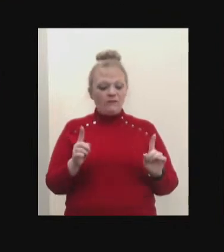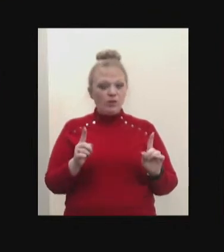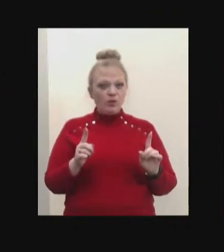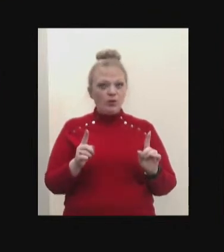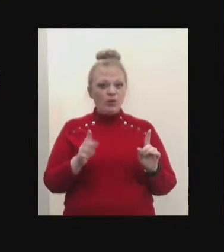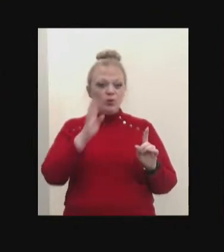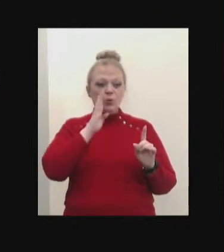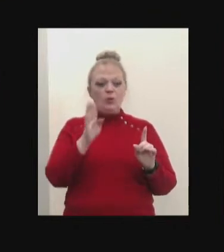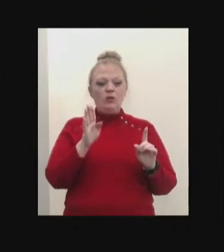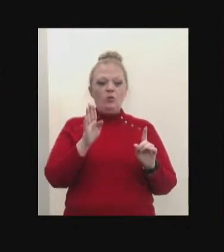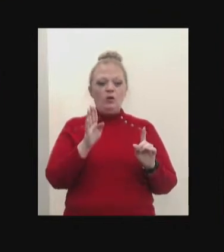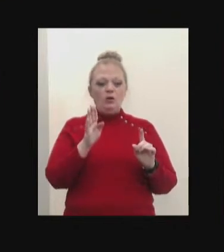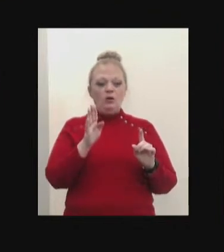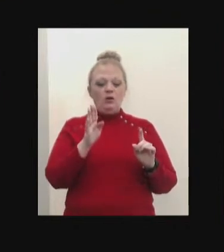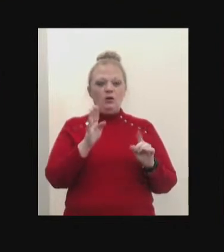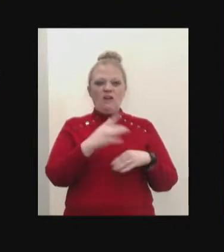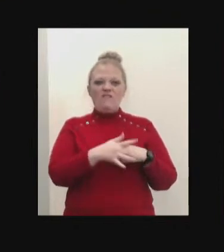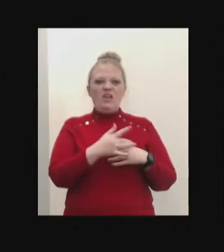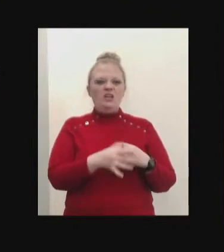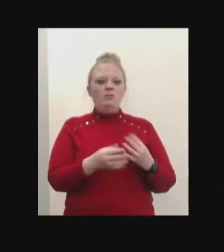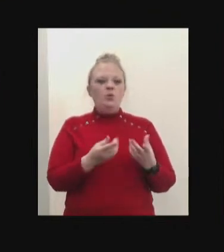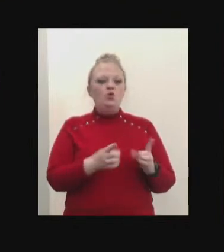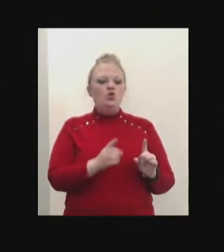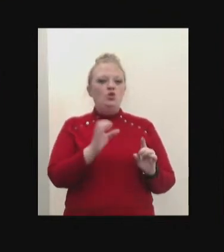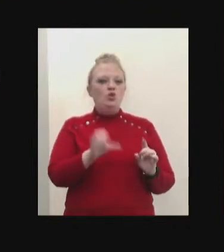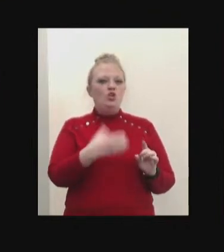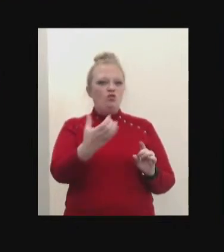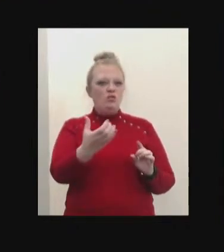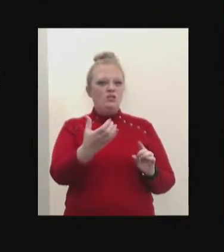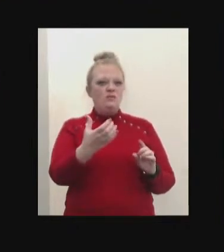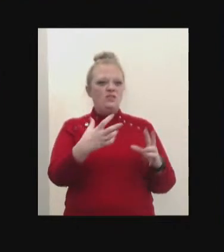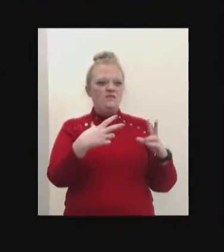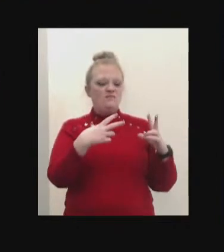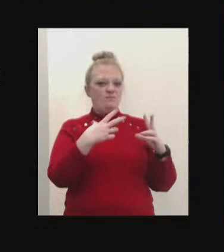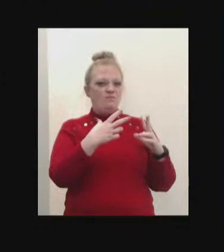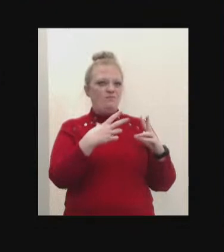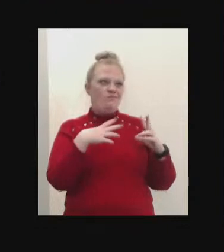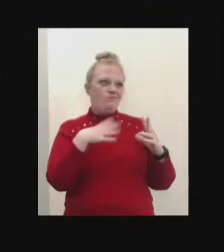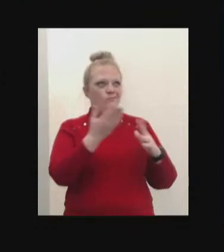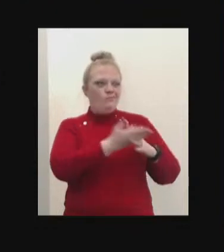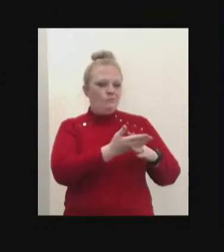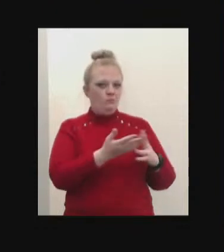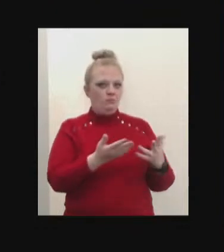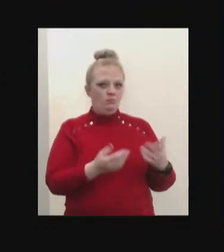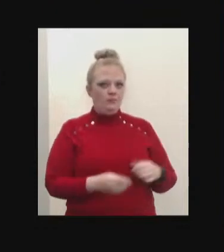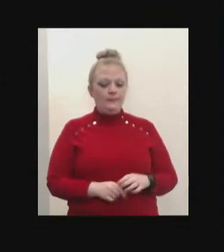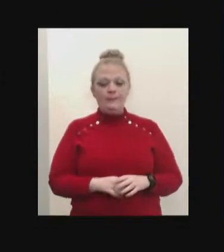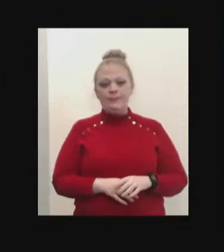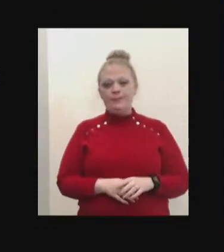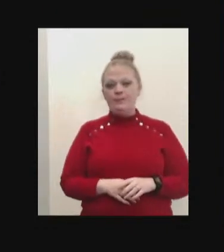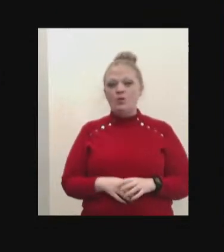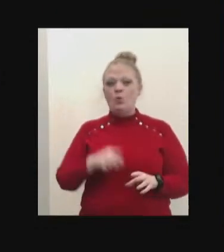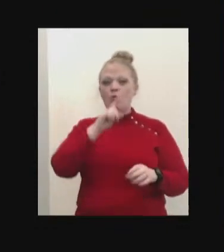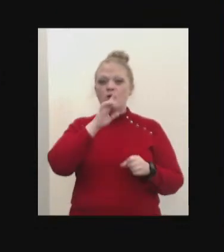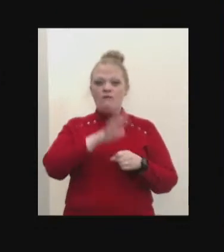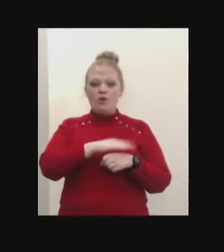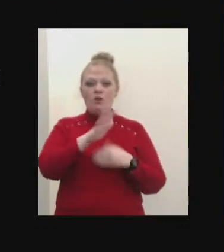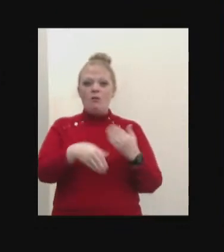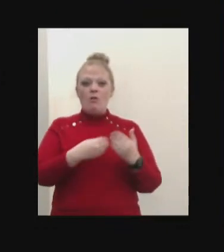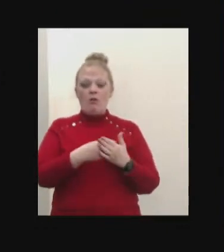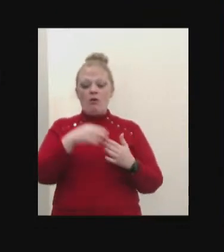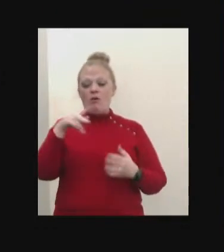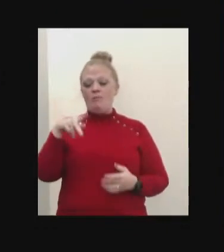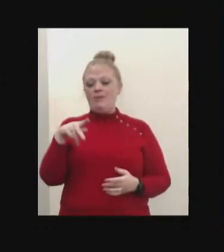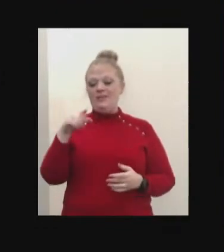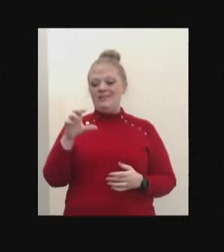bit during the Christmas break that I'll tell you about just now. So just want to confirm that all the PCR tests that are